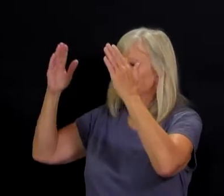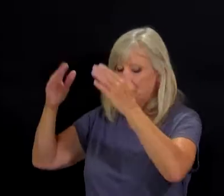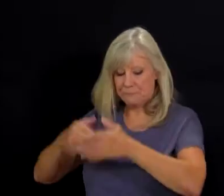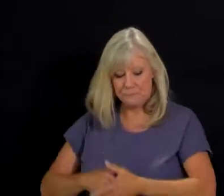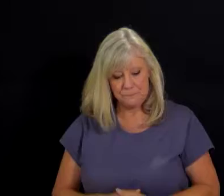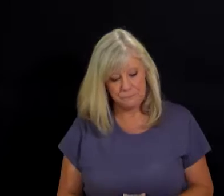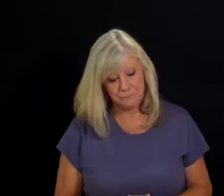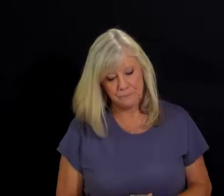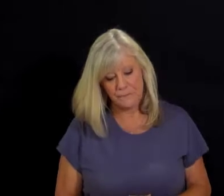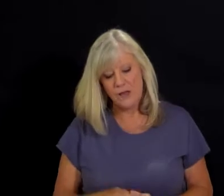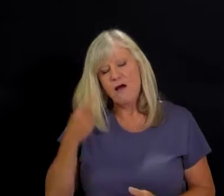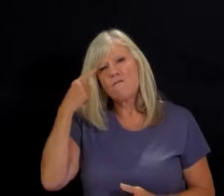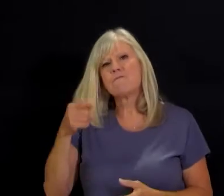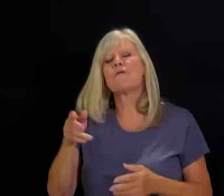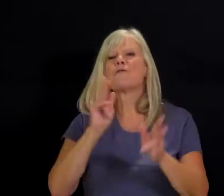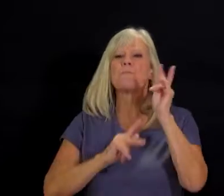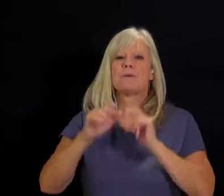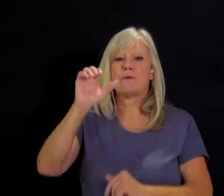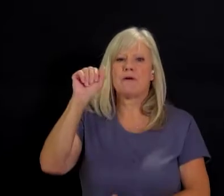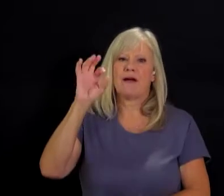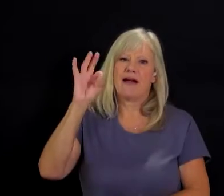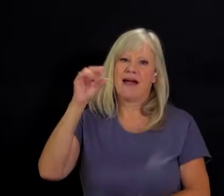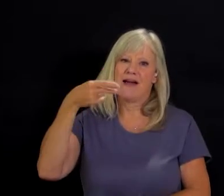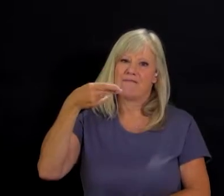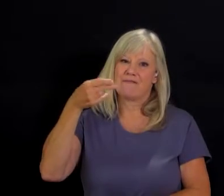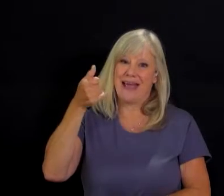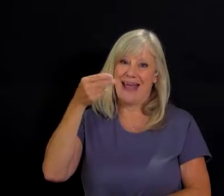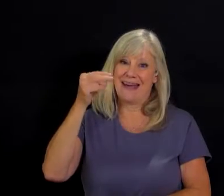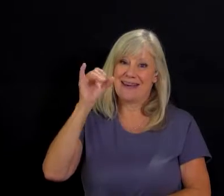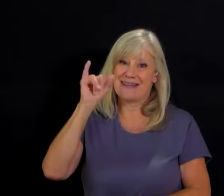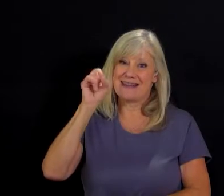prayer. For the people of Afghanistan,